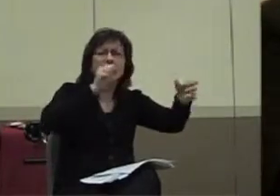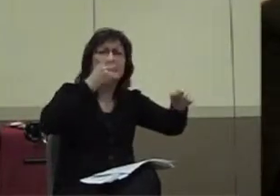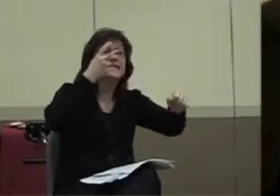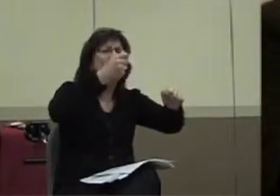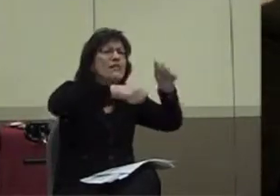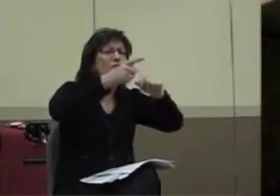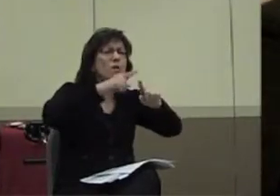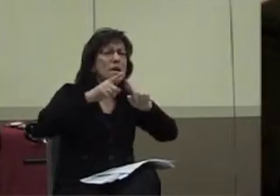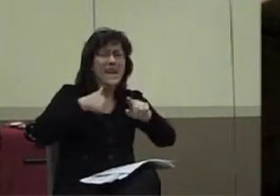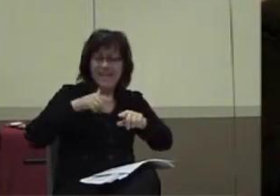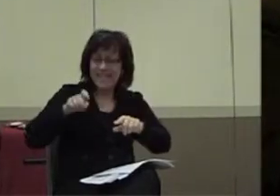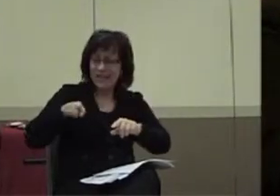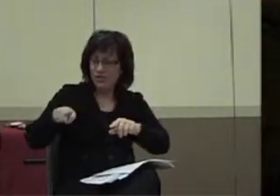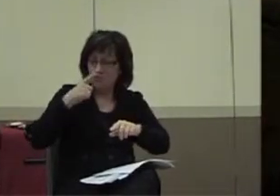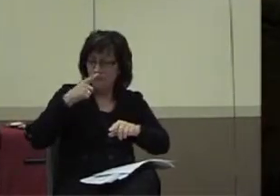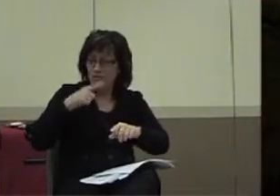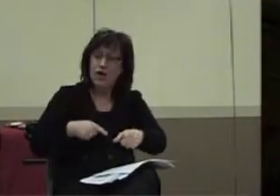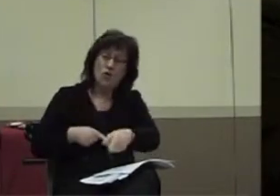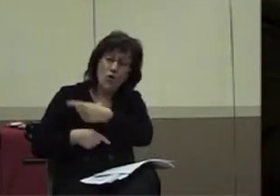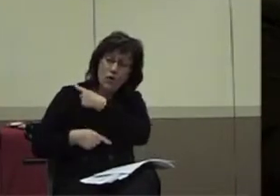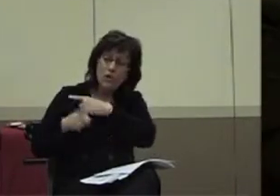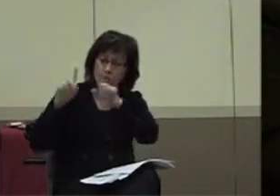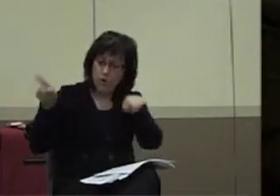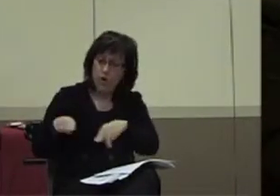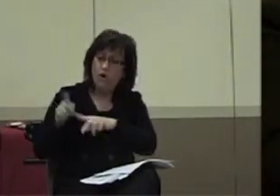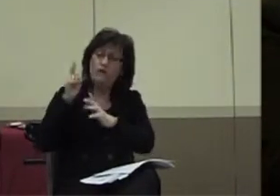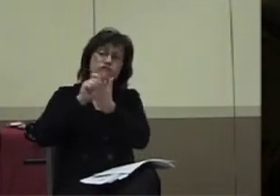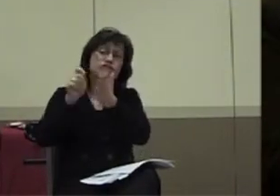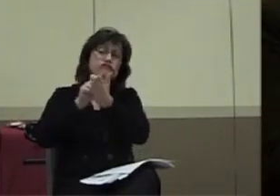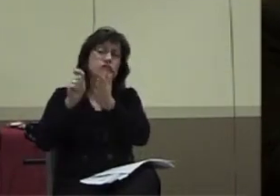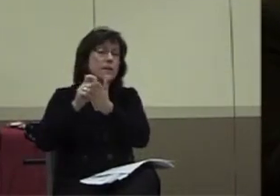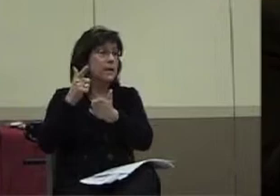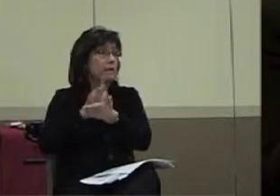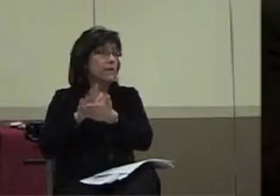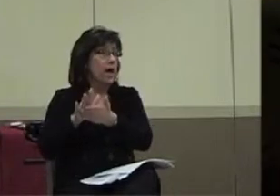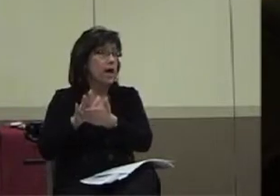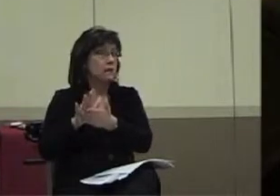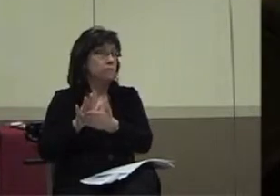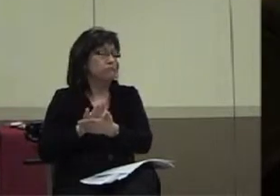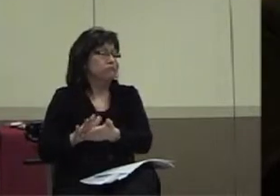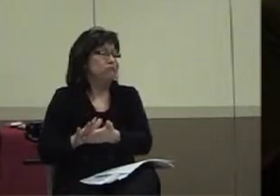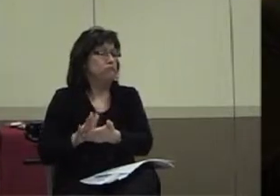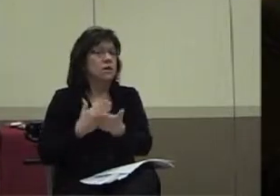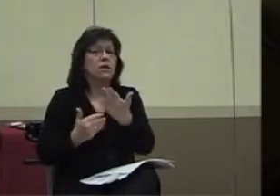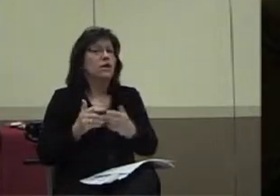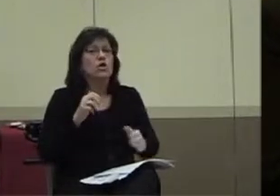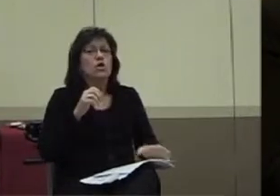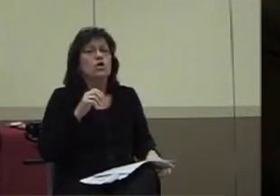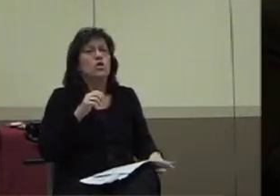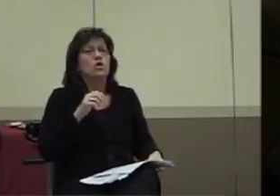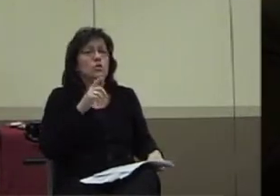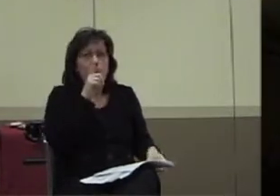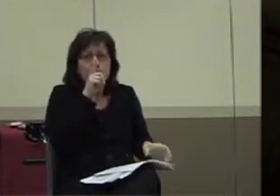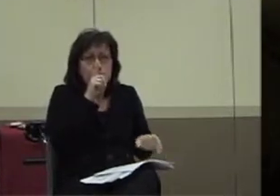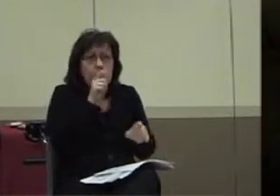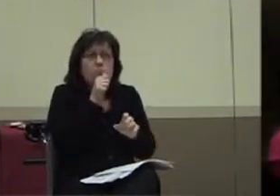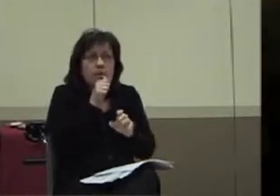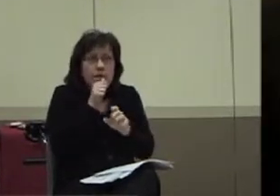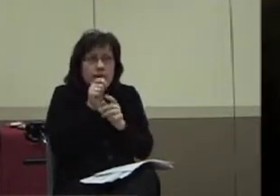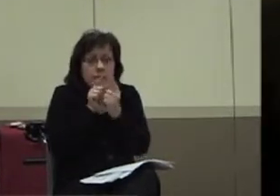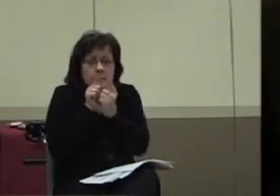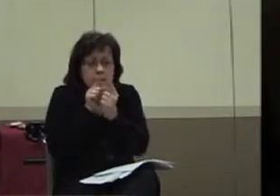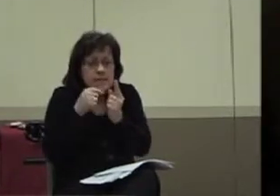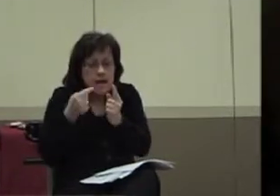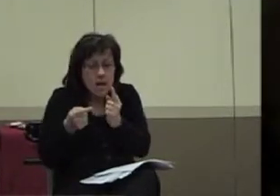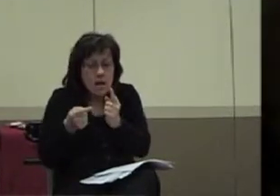to the board and be my secretary because you have nice, neat handwriting. Now notice you would say that privately to the student. So the kid has